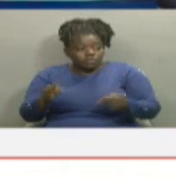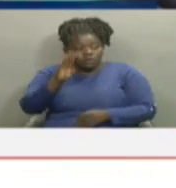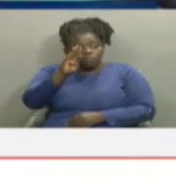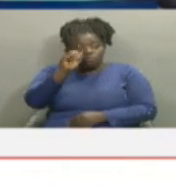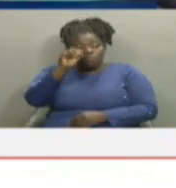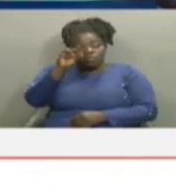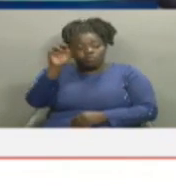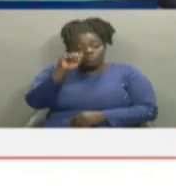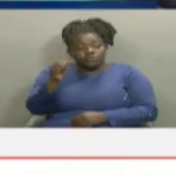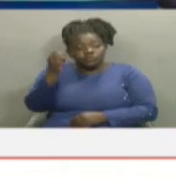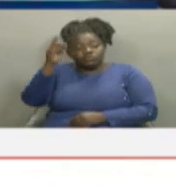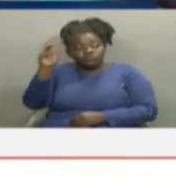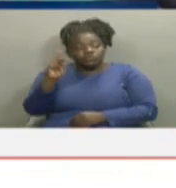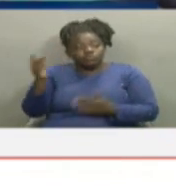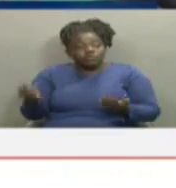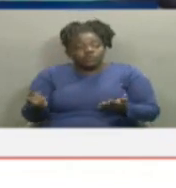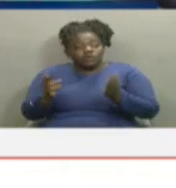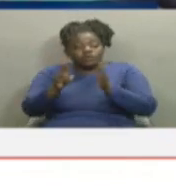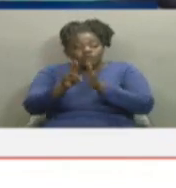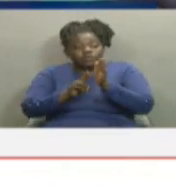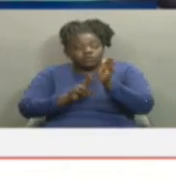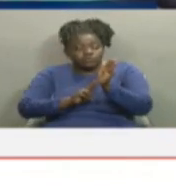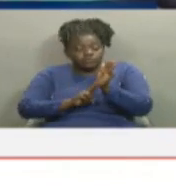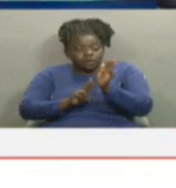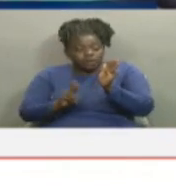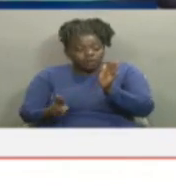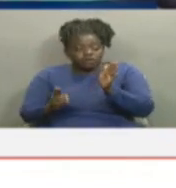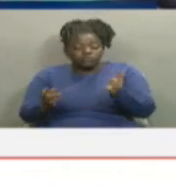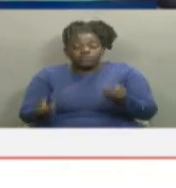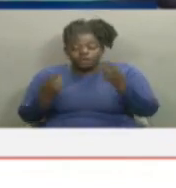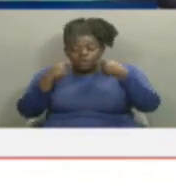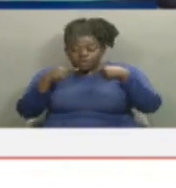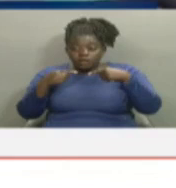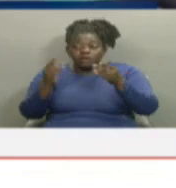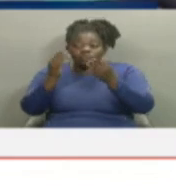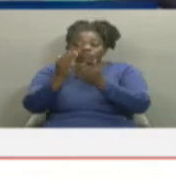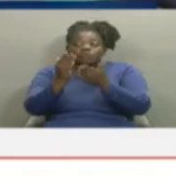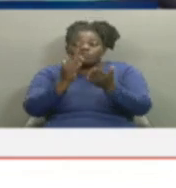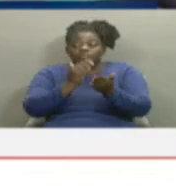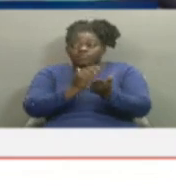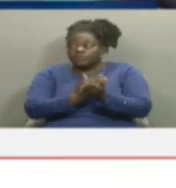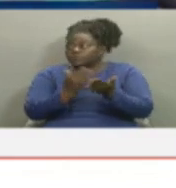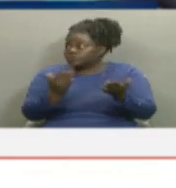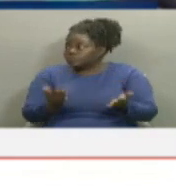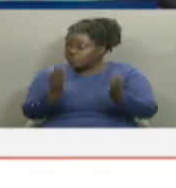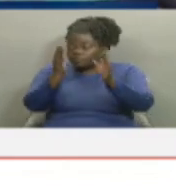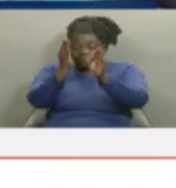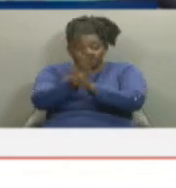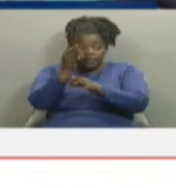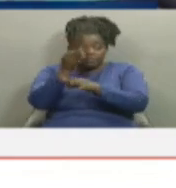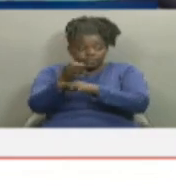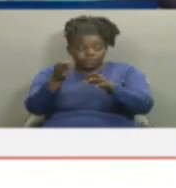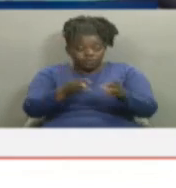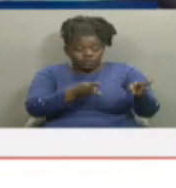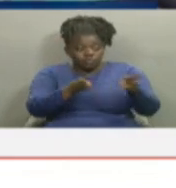Kenya where the result is going to be announced because of the opaque nature